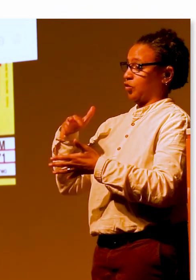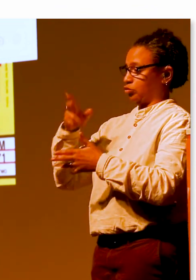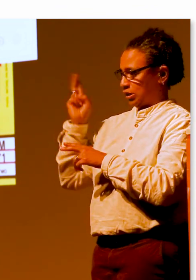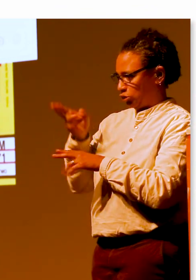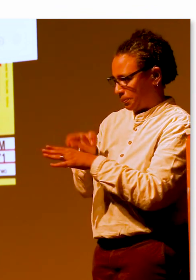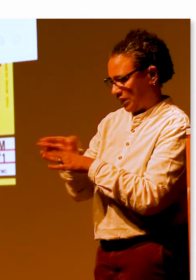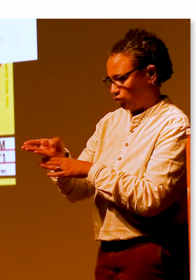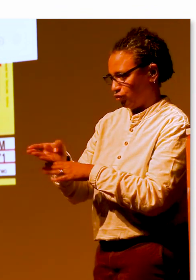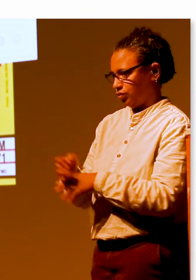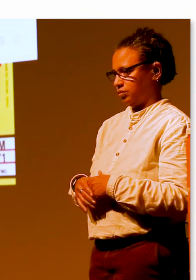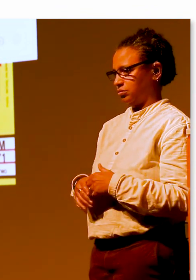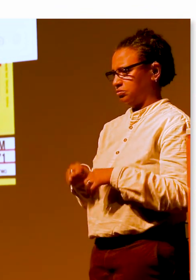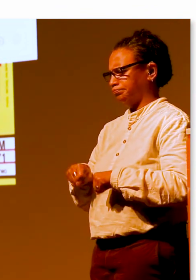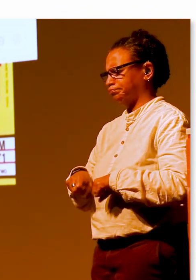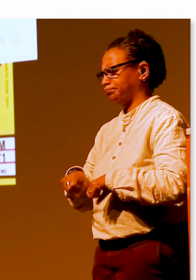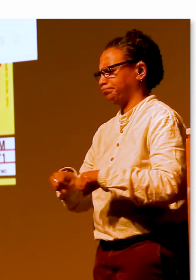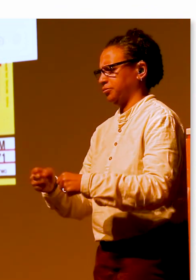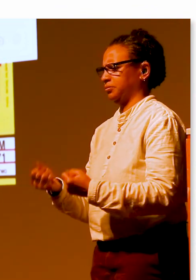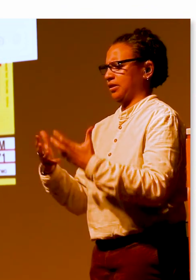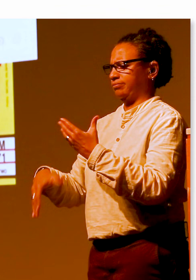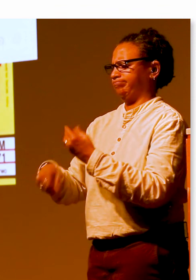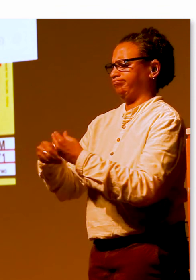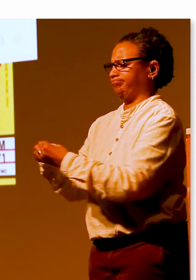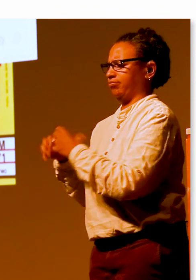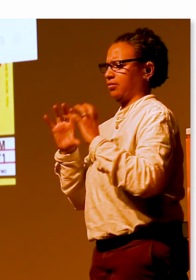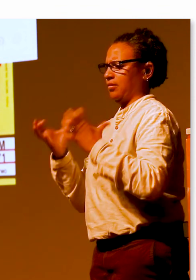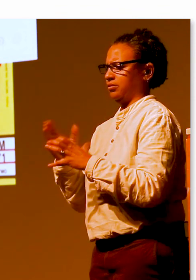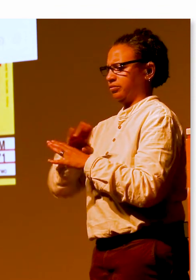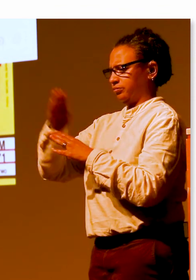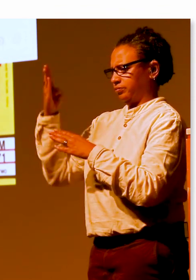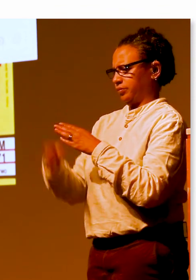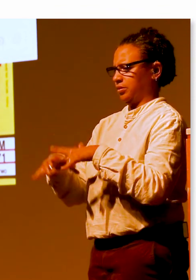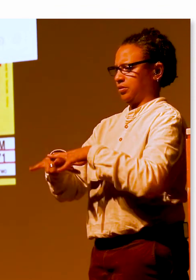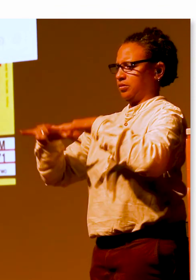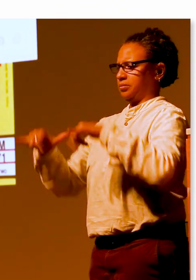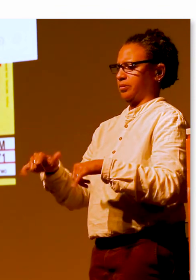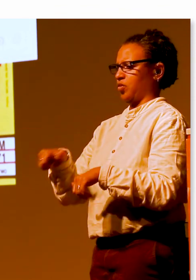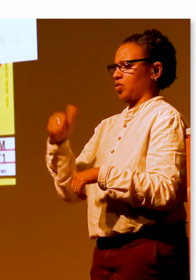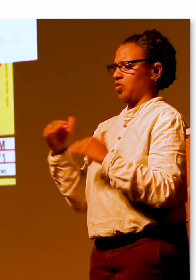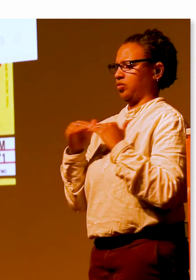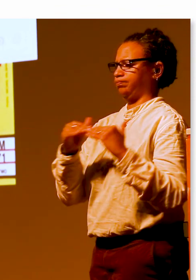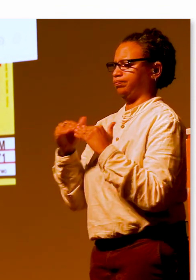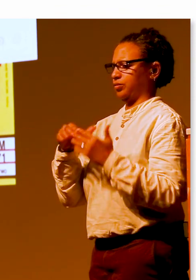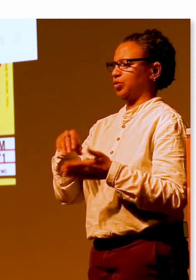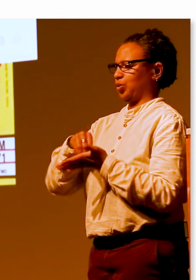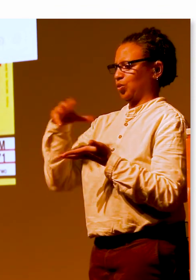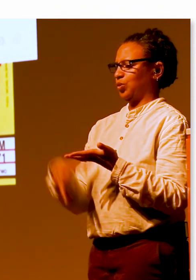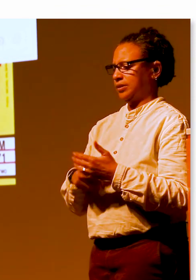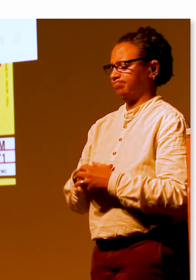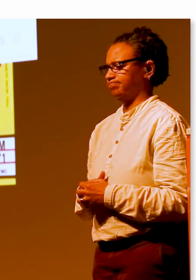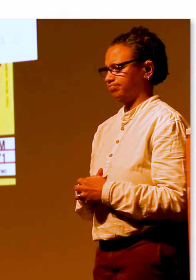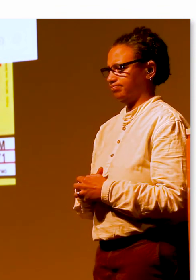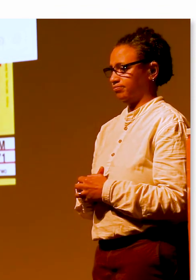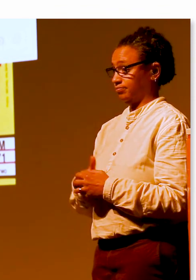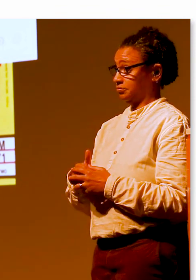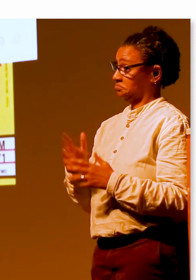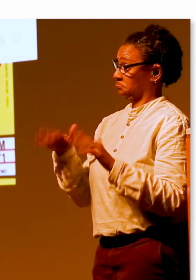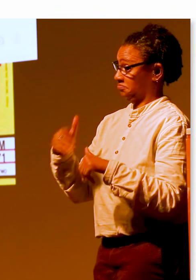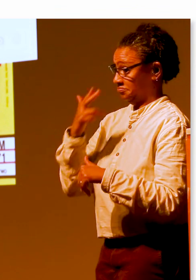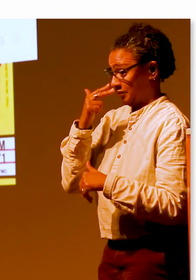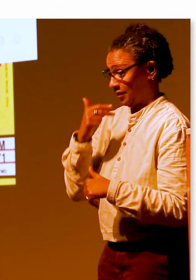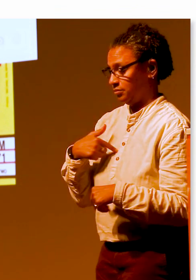the more art history classes that I started taking, the less kinds of images I was seeing of the images that got me invested in the